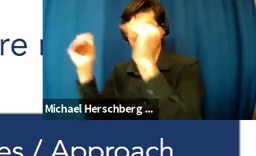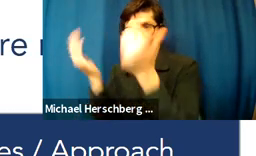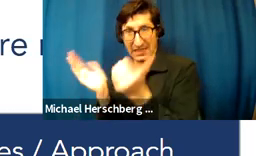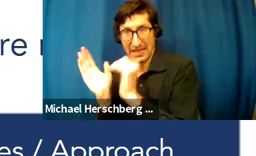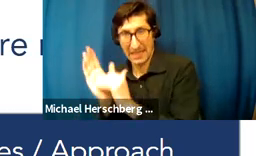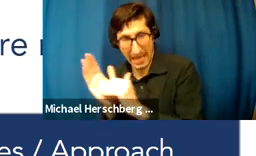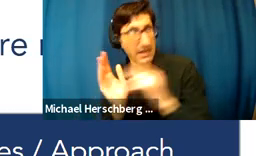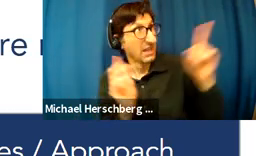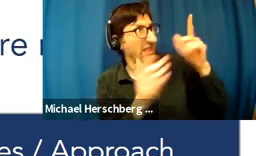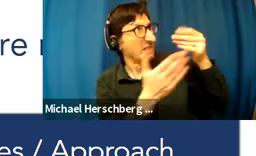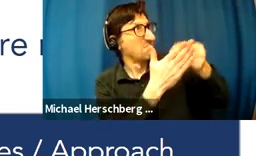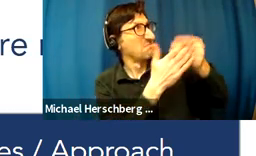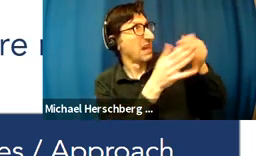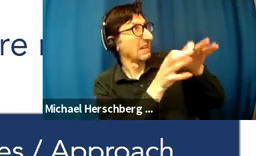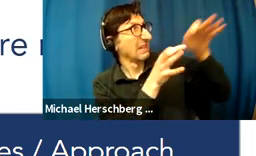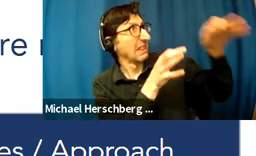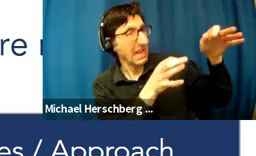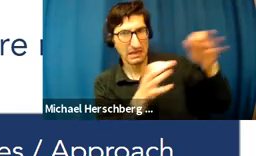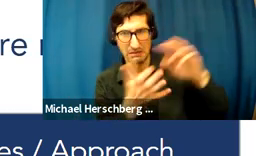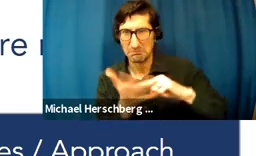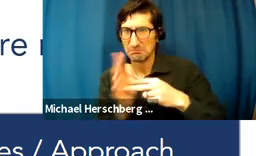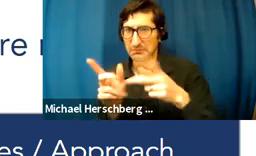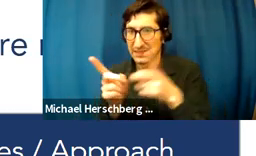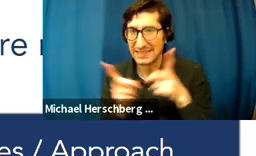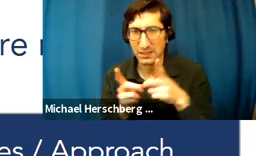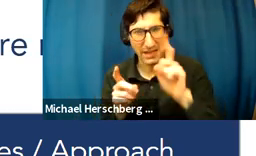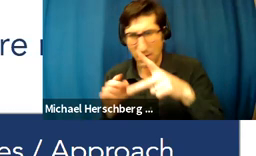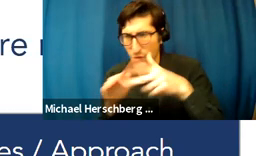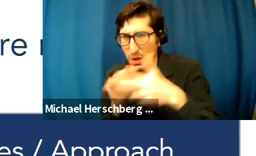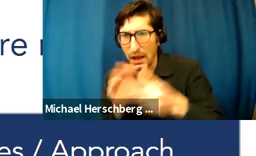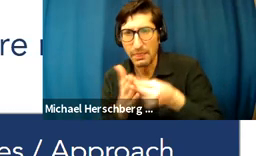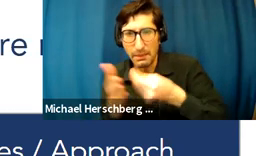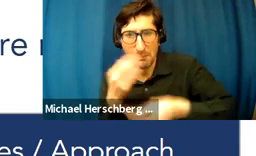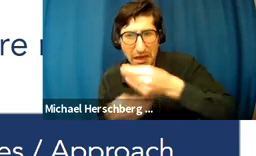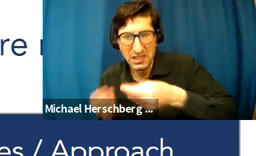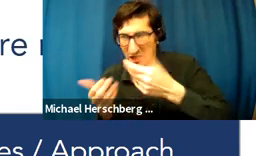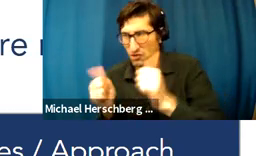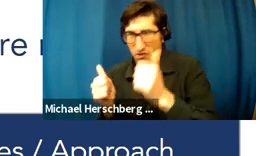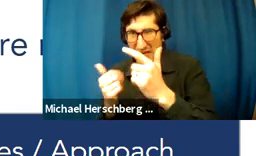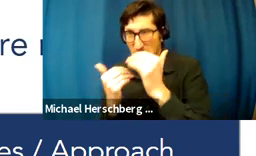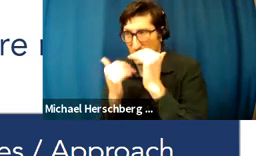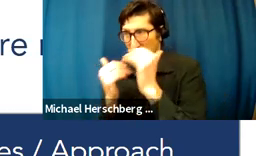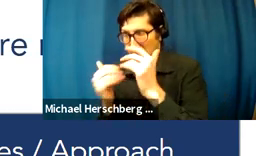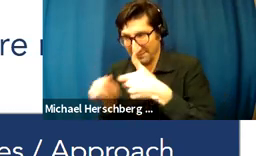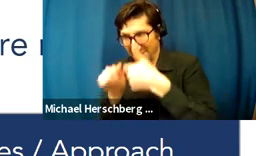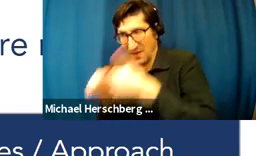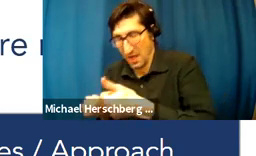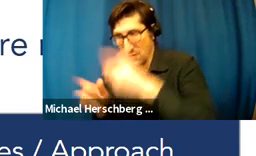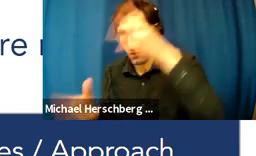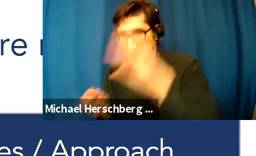experienced delayed funding cliffs and were forced to make changes and cuts to their budget to get back within their total operating